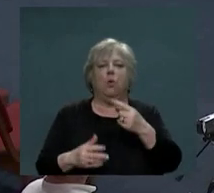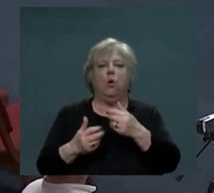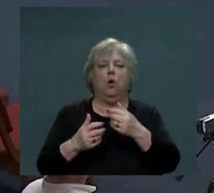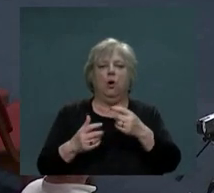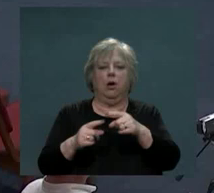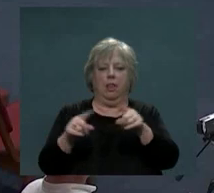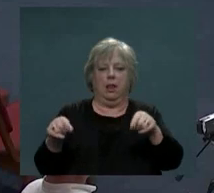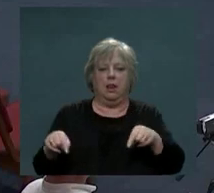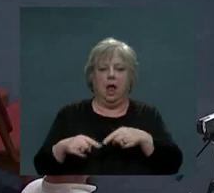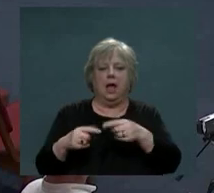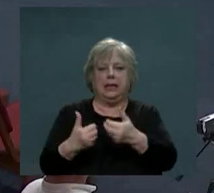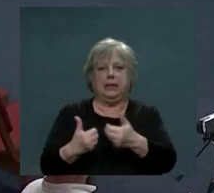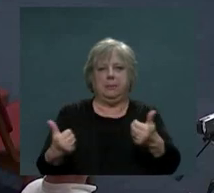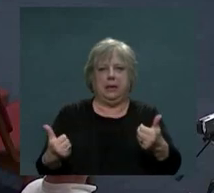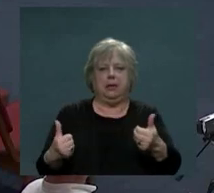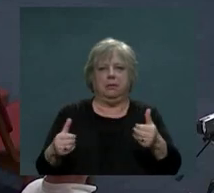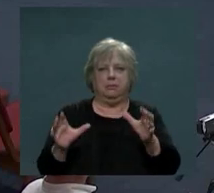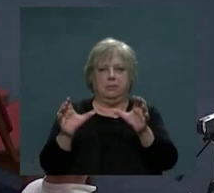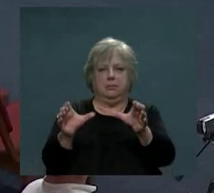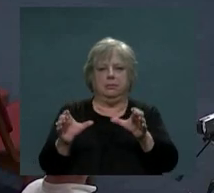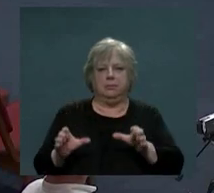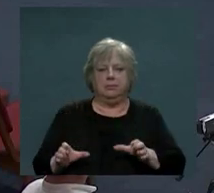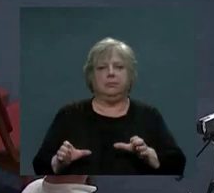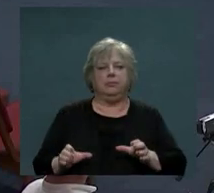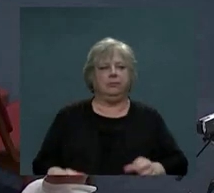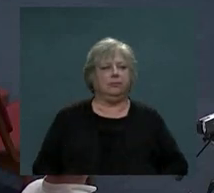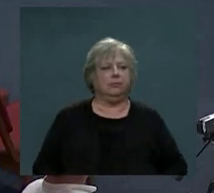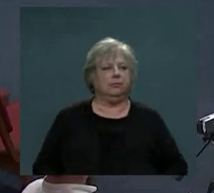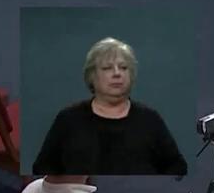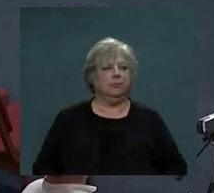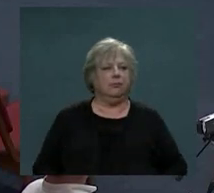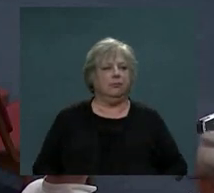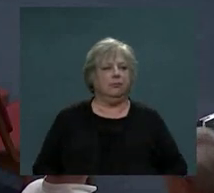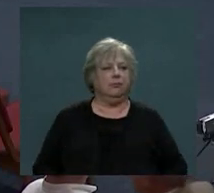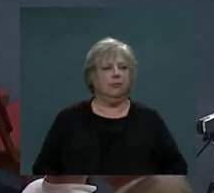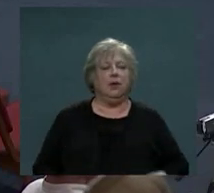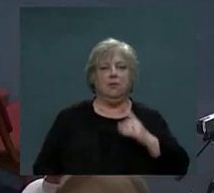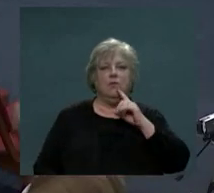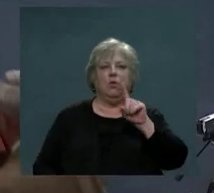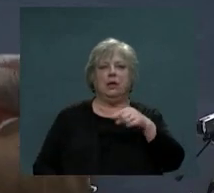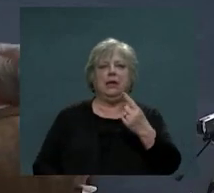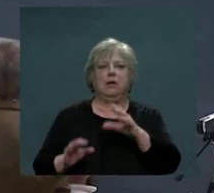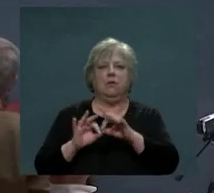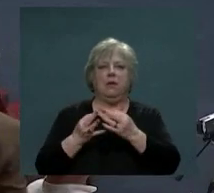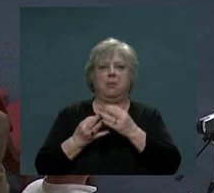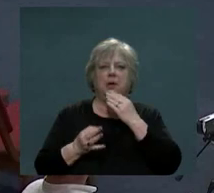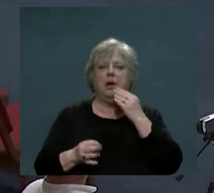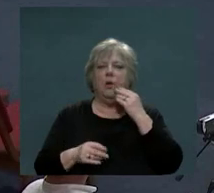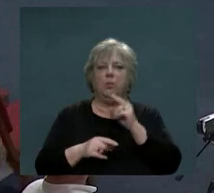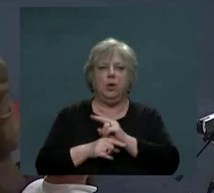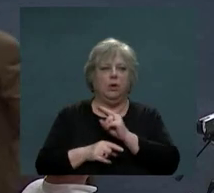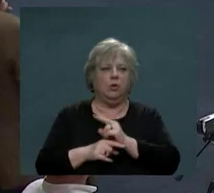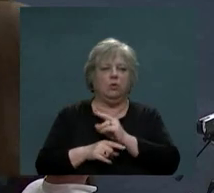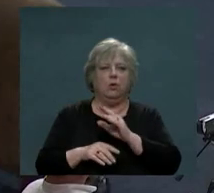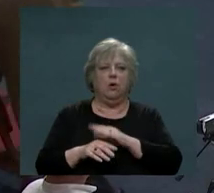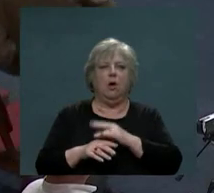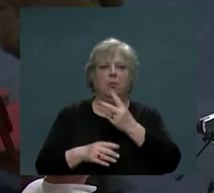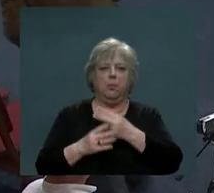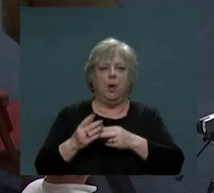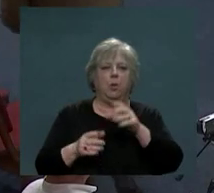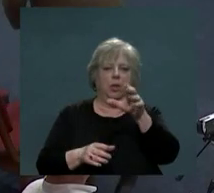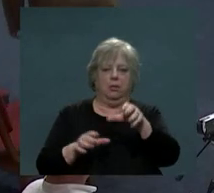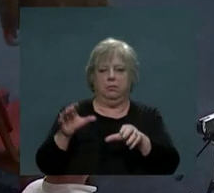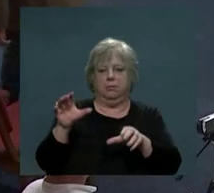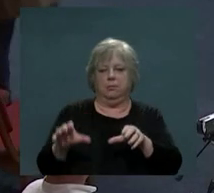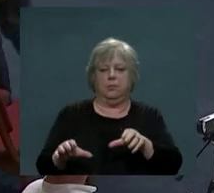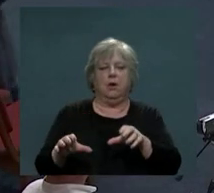lots. For a, you know, single-family home use on both of them. So that